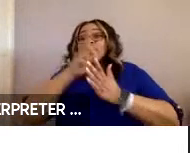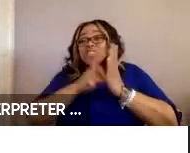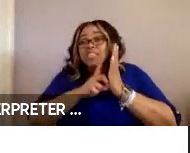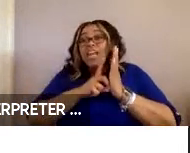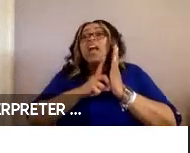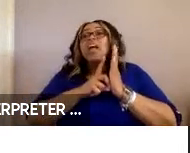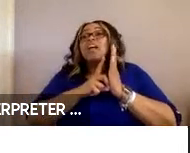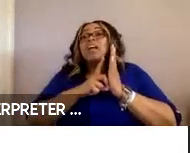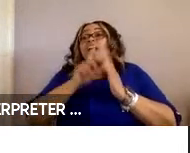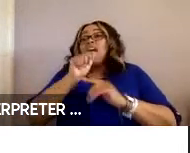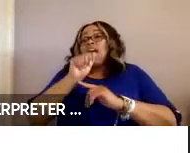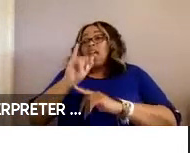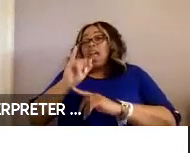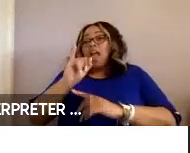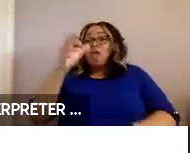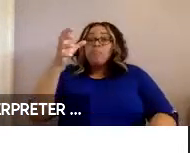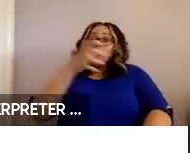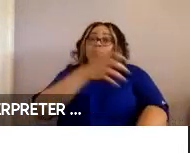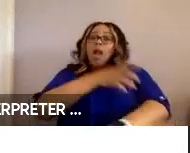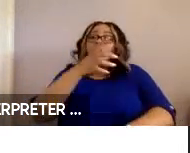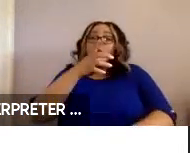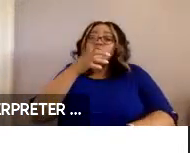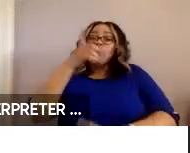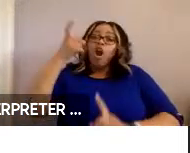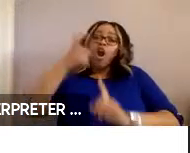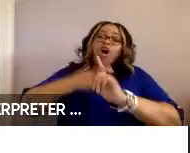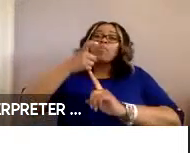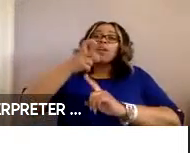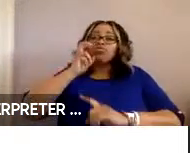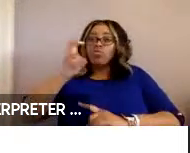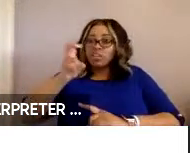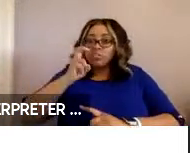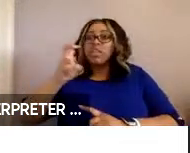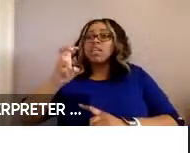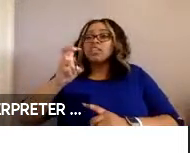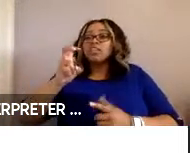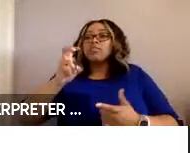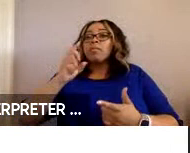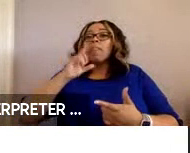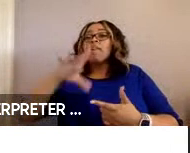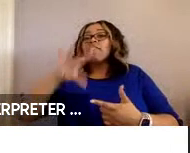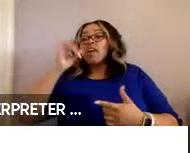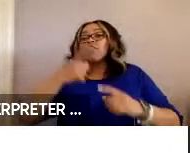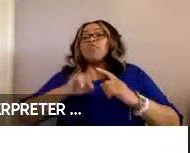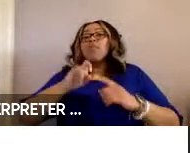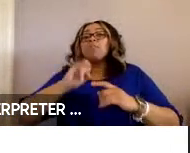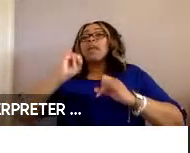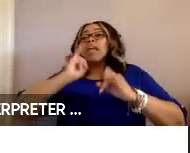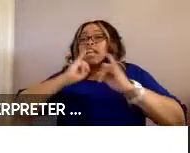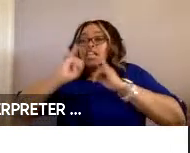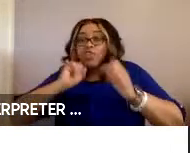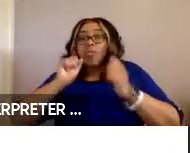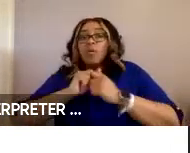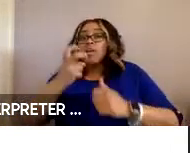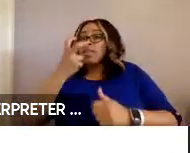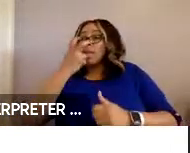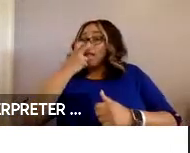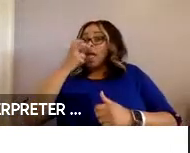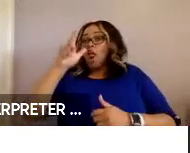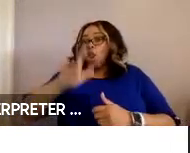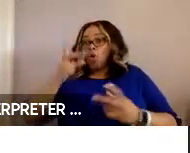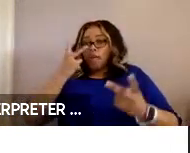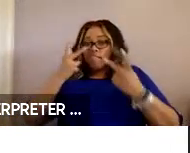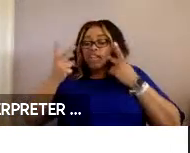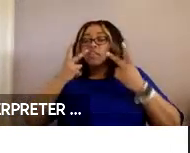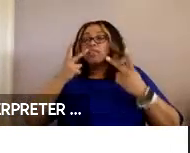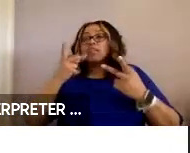designing AI-powered automated transportation by presenting findings from interviews with blind and low vision people